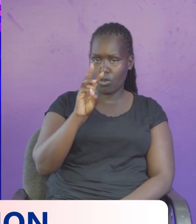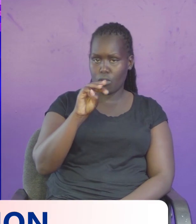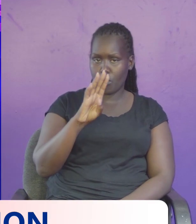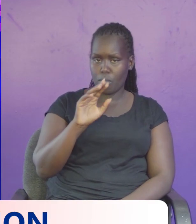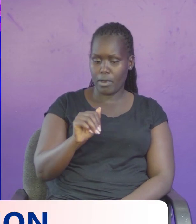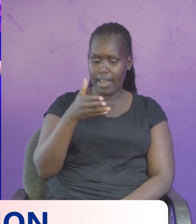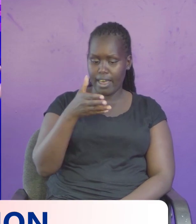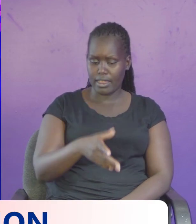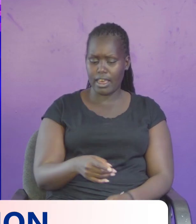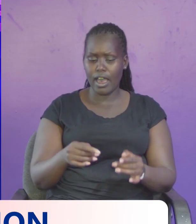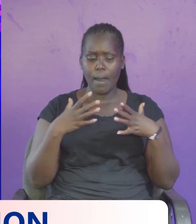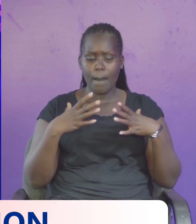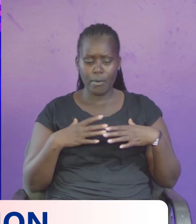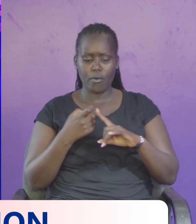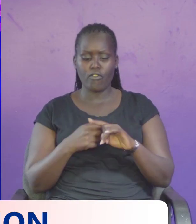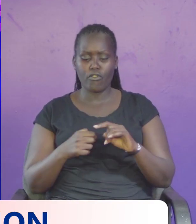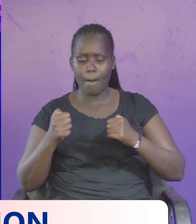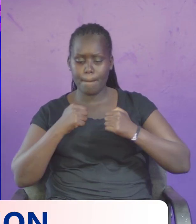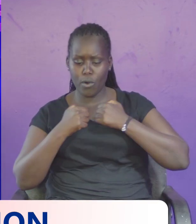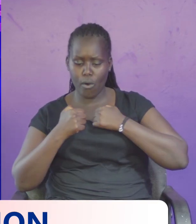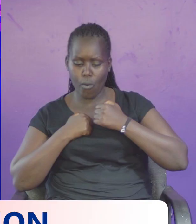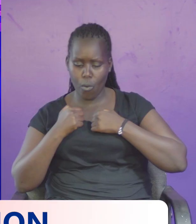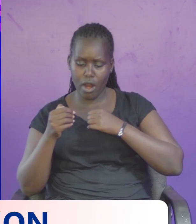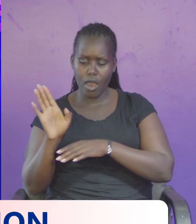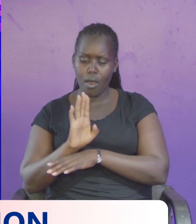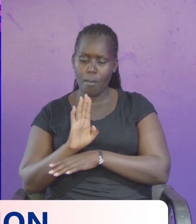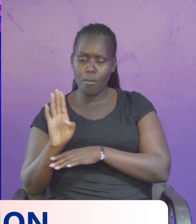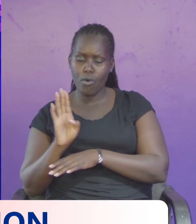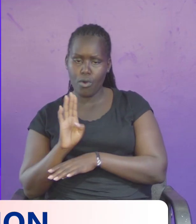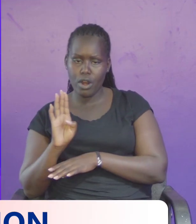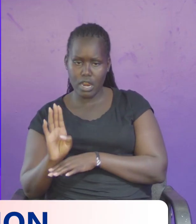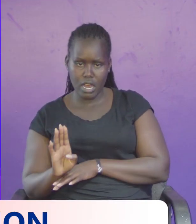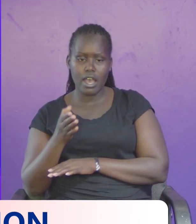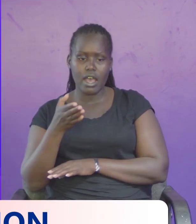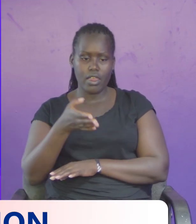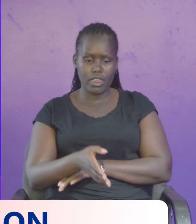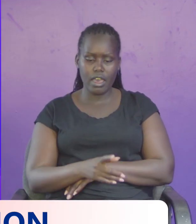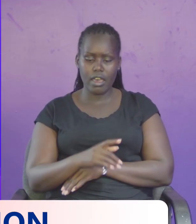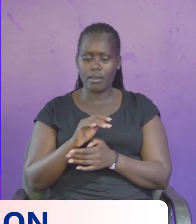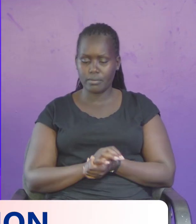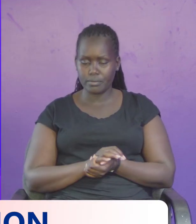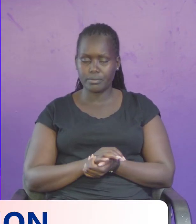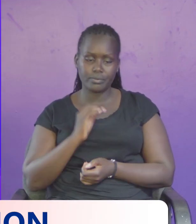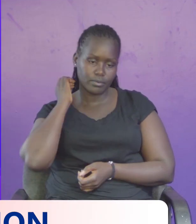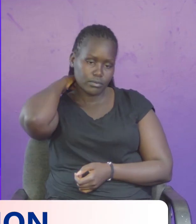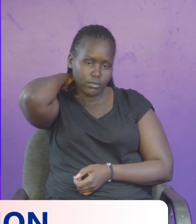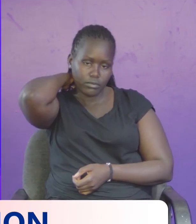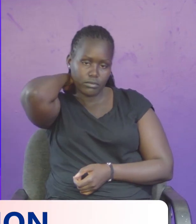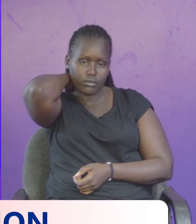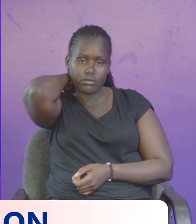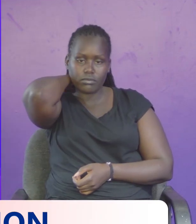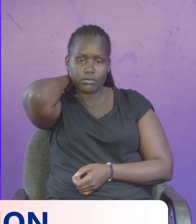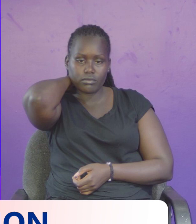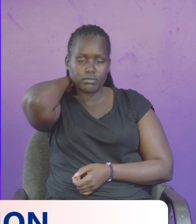People from Rwanda, Burundi are in Kenya. I've actually met so many Tanzanians with disabilities. They're part of the disability